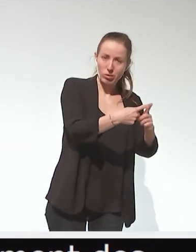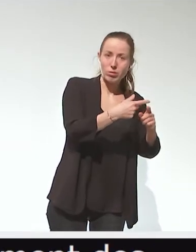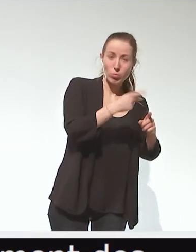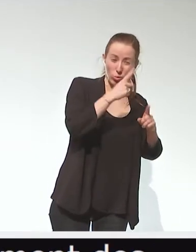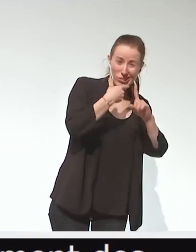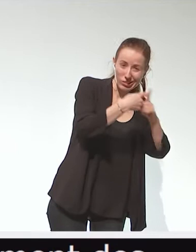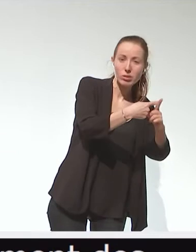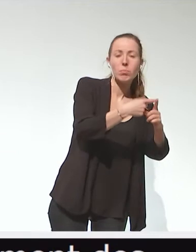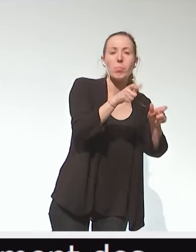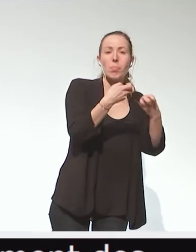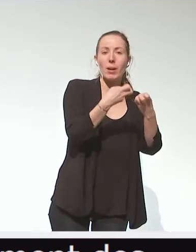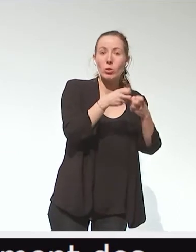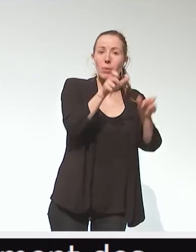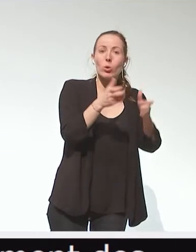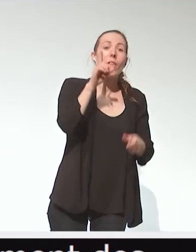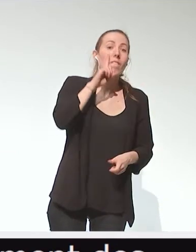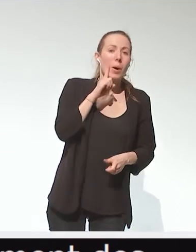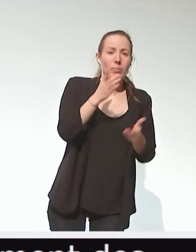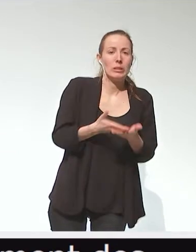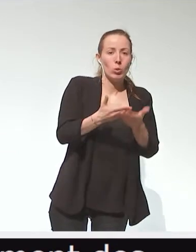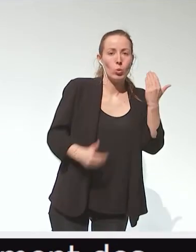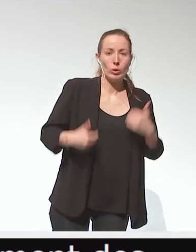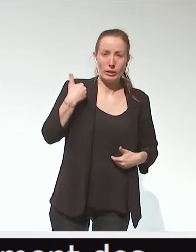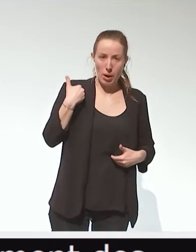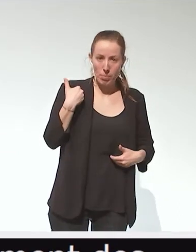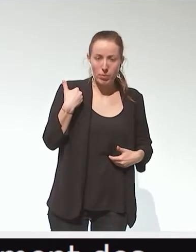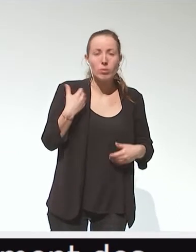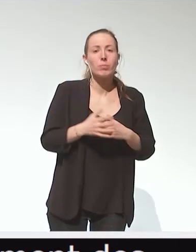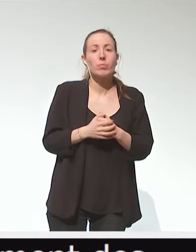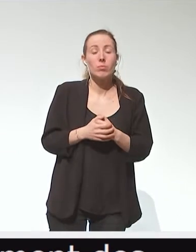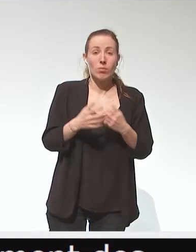PWDs. So women with disabilities, we support